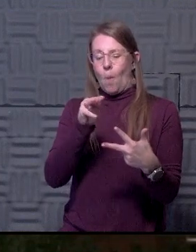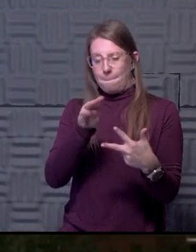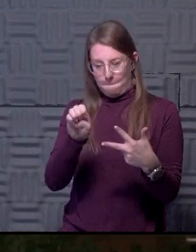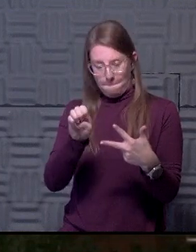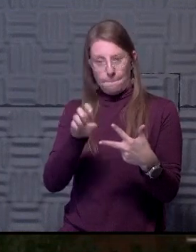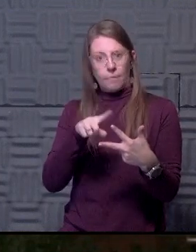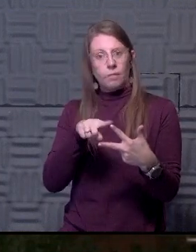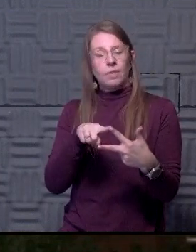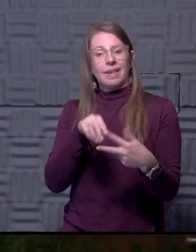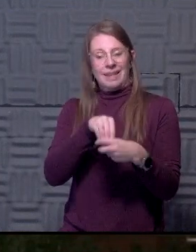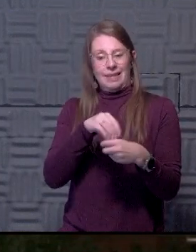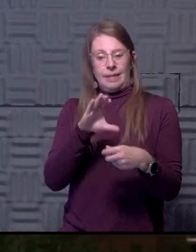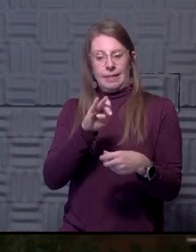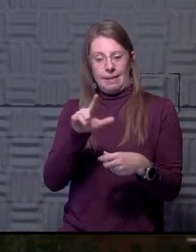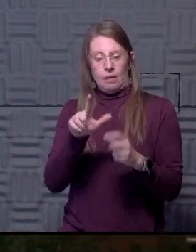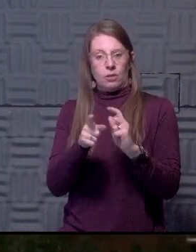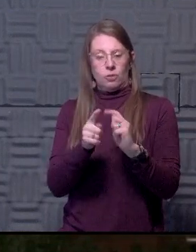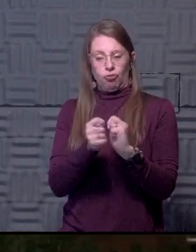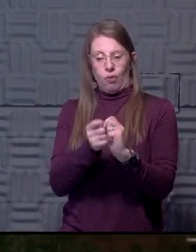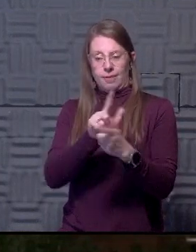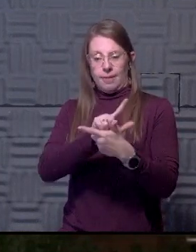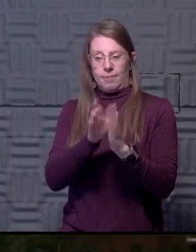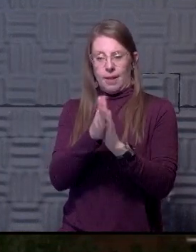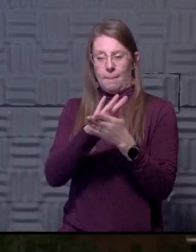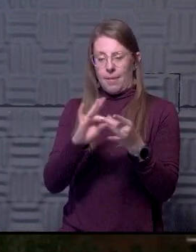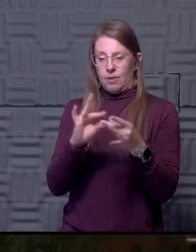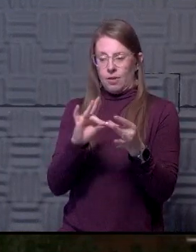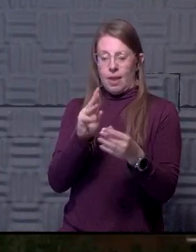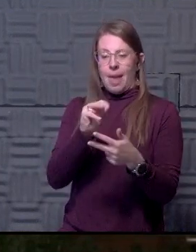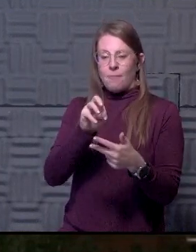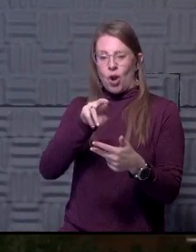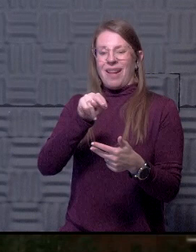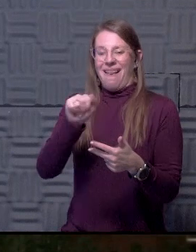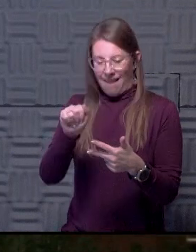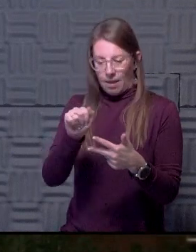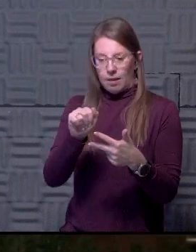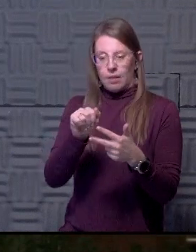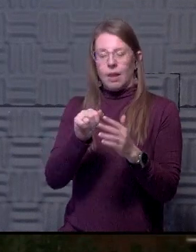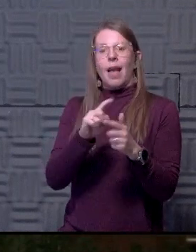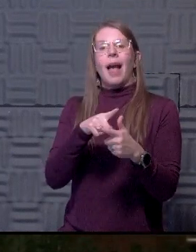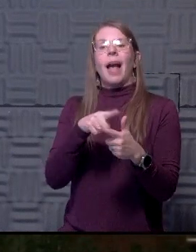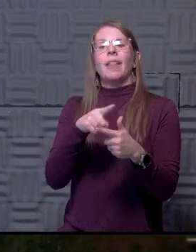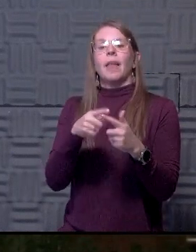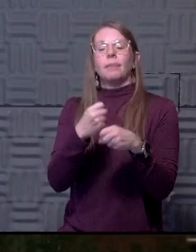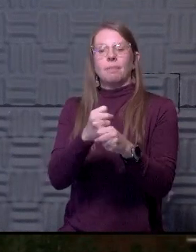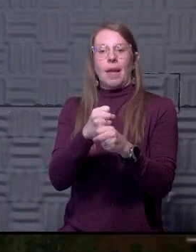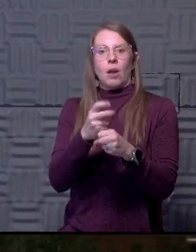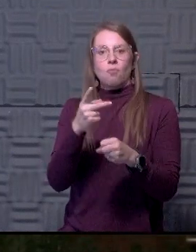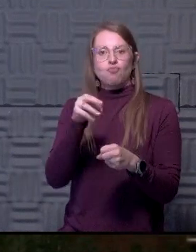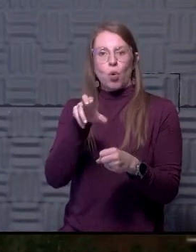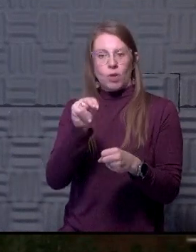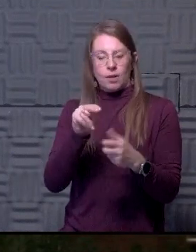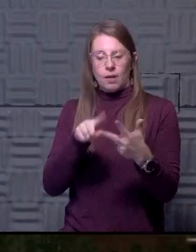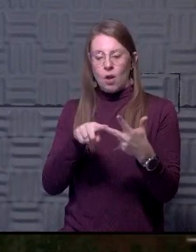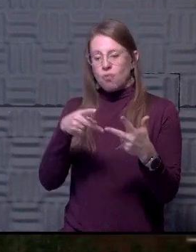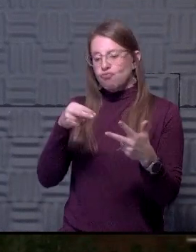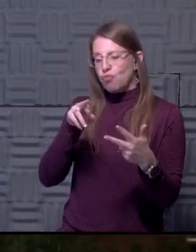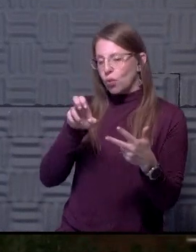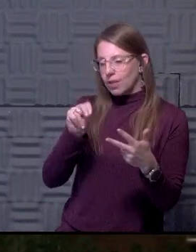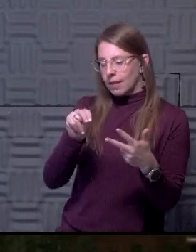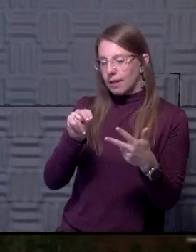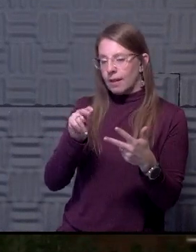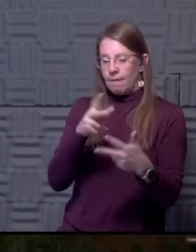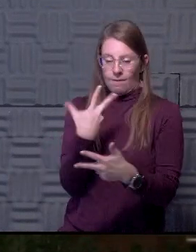then in your cell translate into messenger RNA and then produce the protein. And then finally, we have protein vaccines where the protein